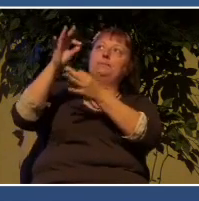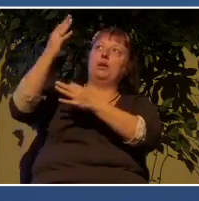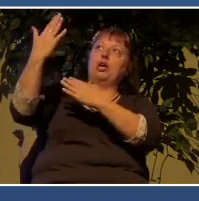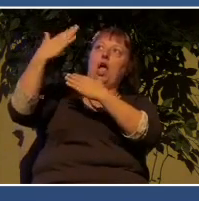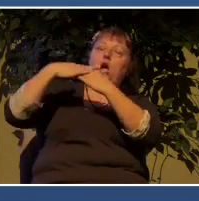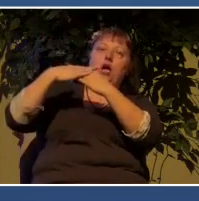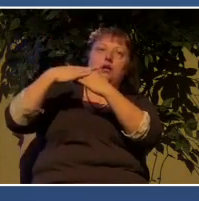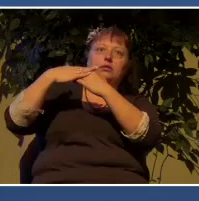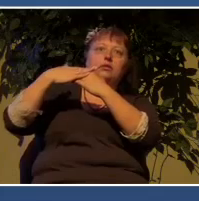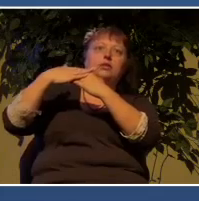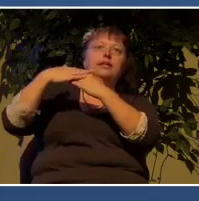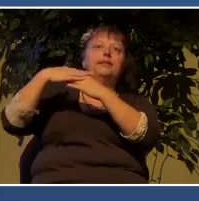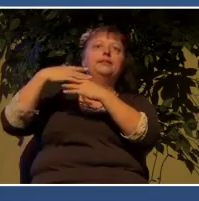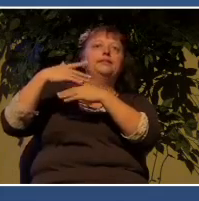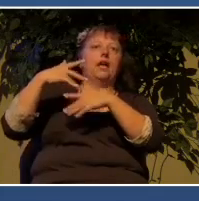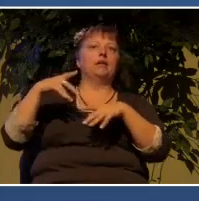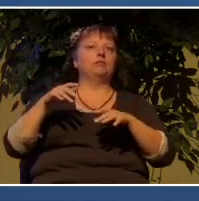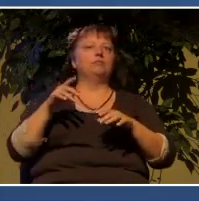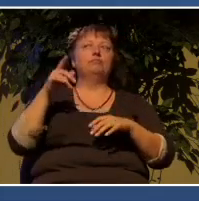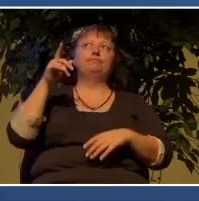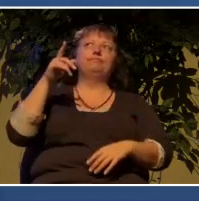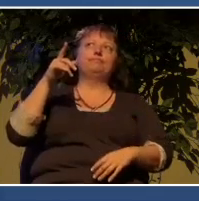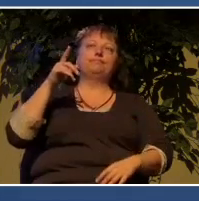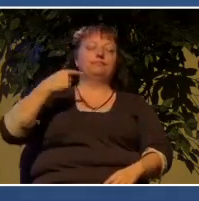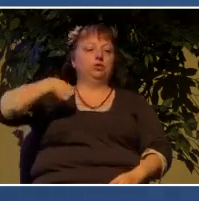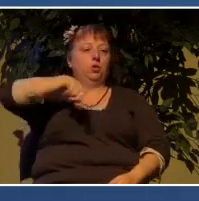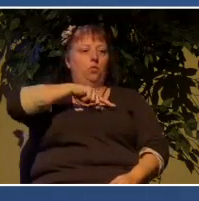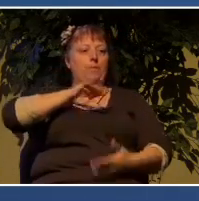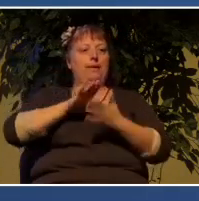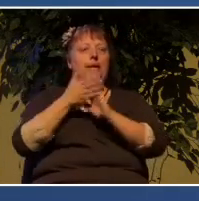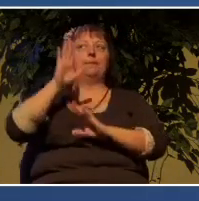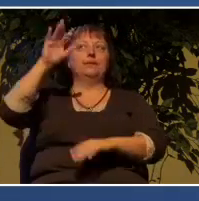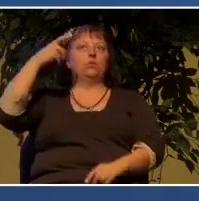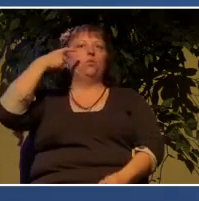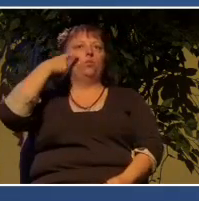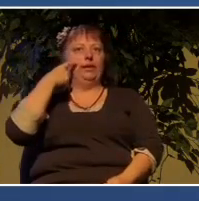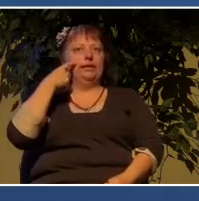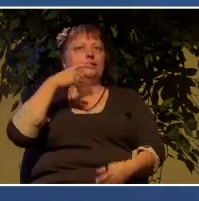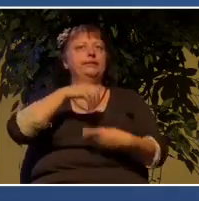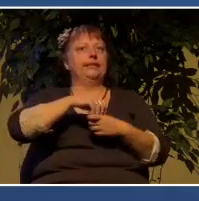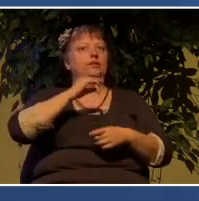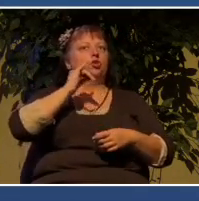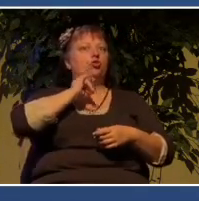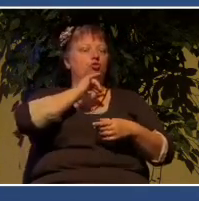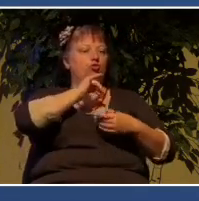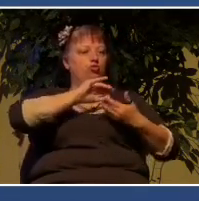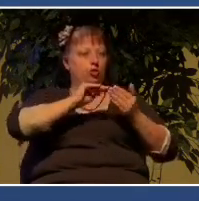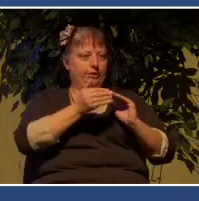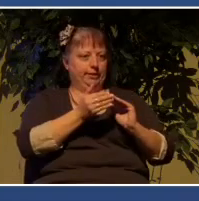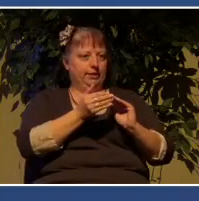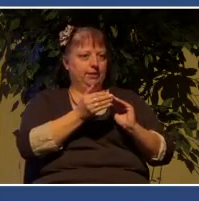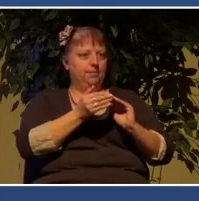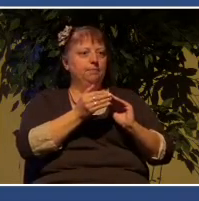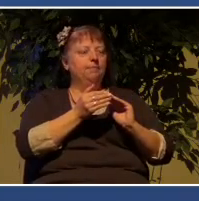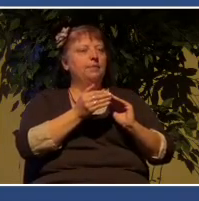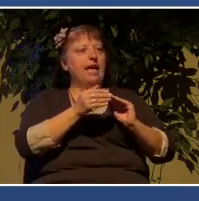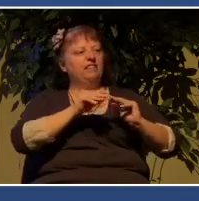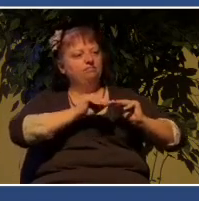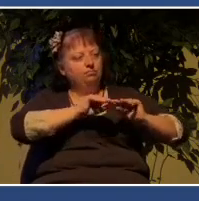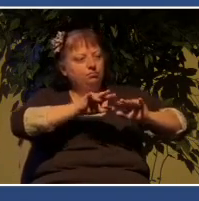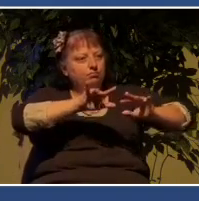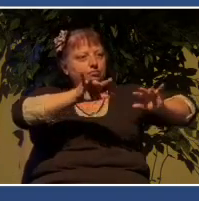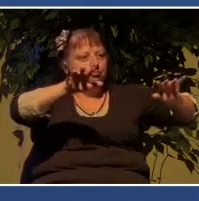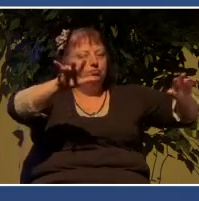Judea, and Samaria, and to the ends of the earth. The Spirit upon spiritual gifts are the